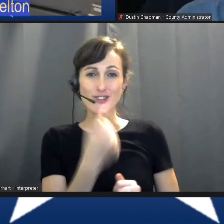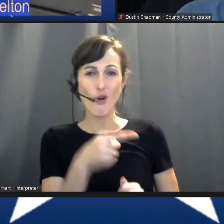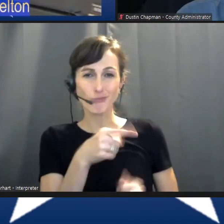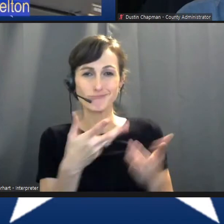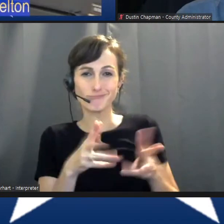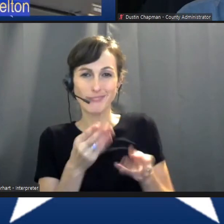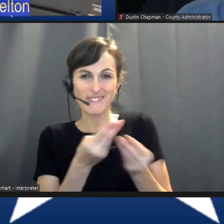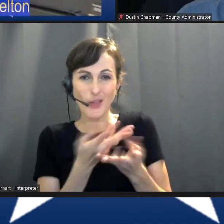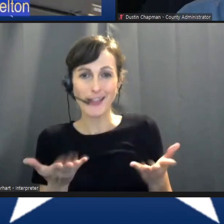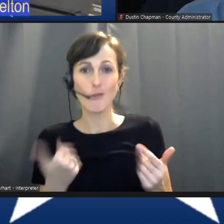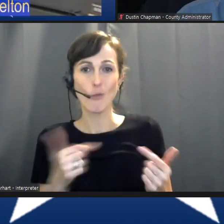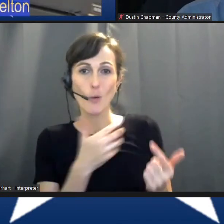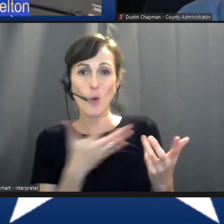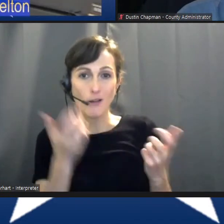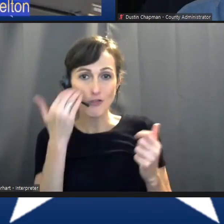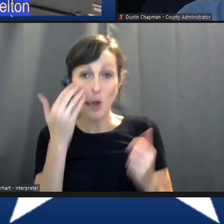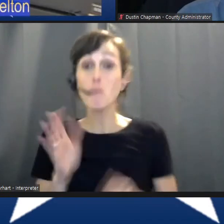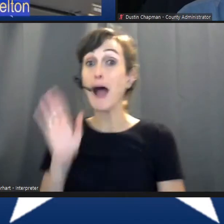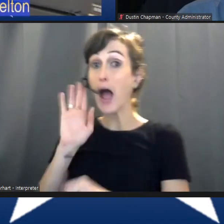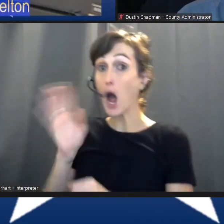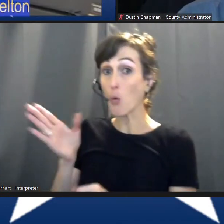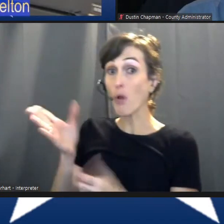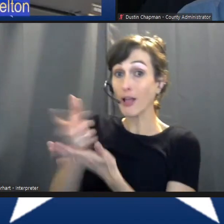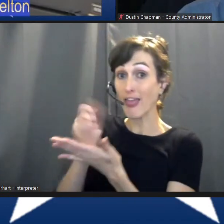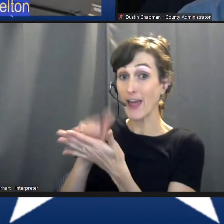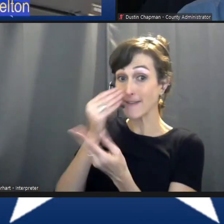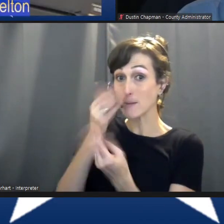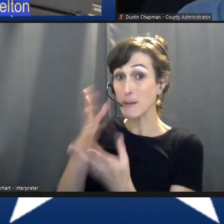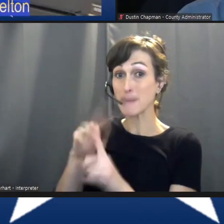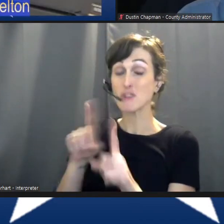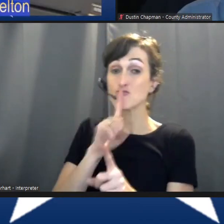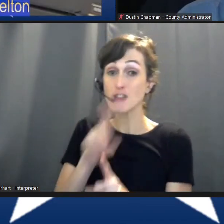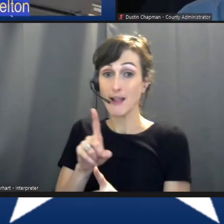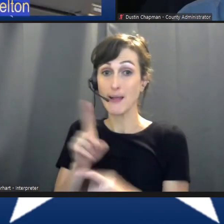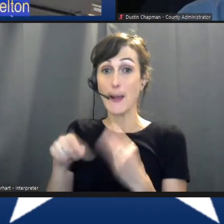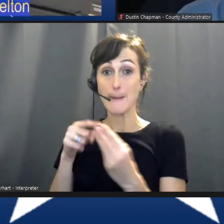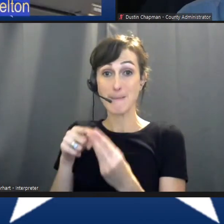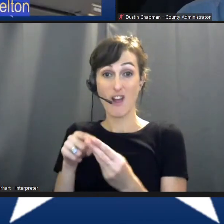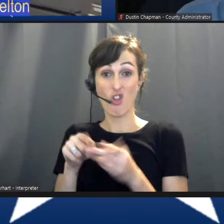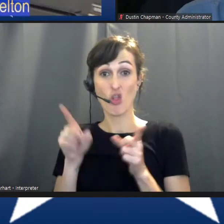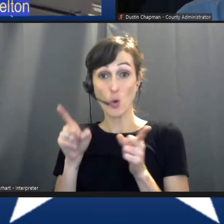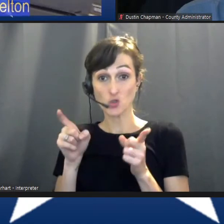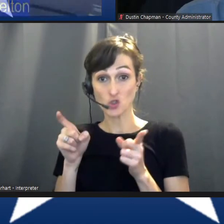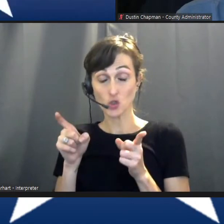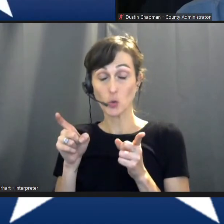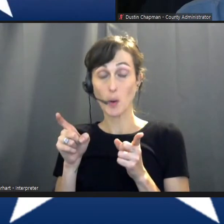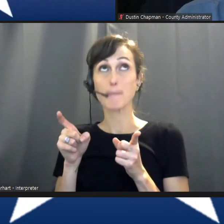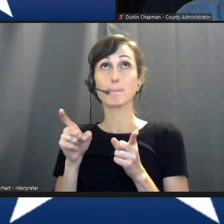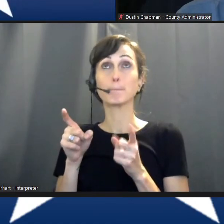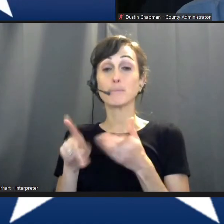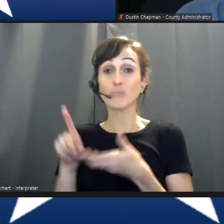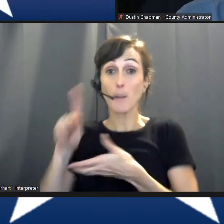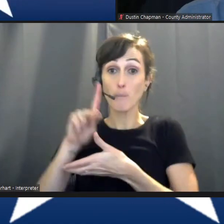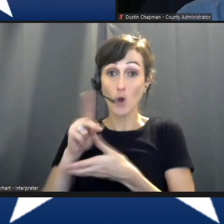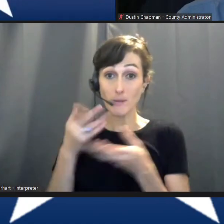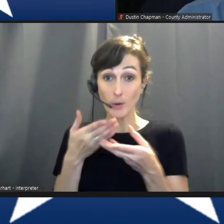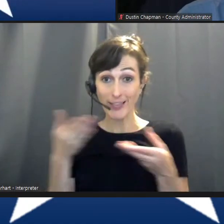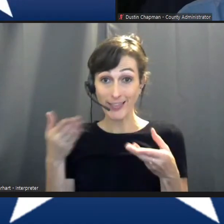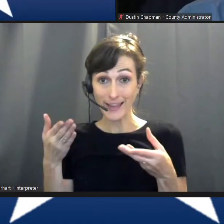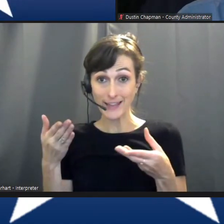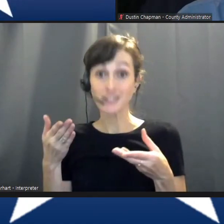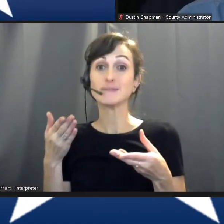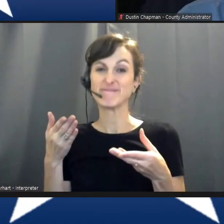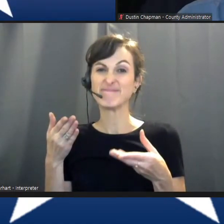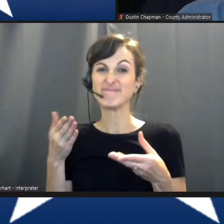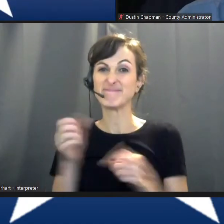How they're going. And we'll get that information, but really on those two, the primary thing to make sure